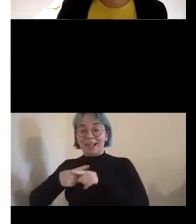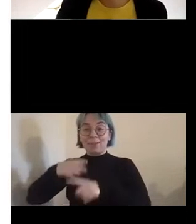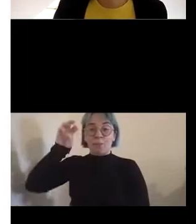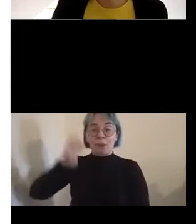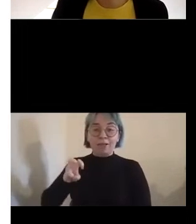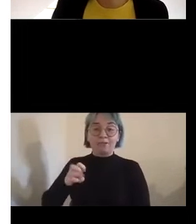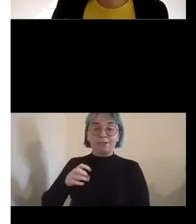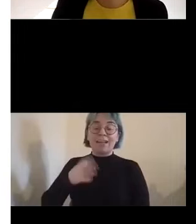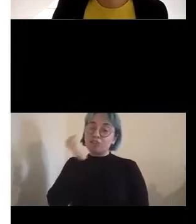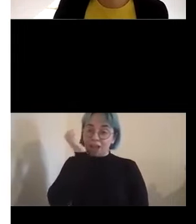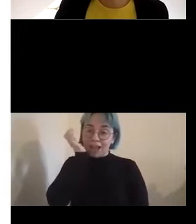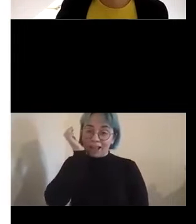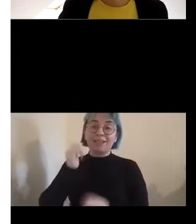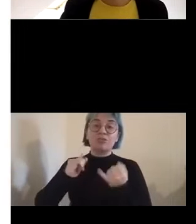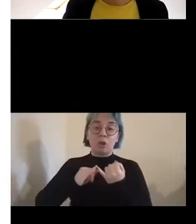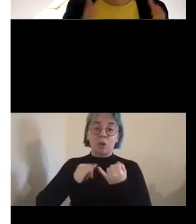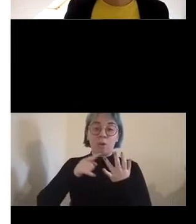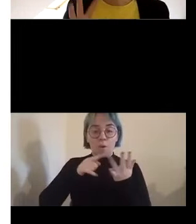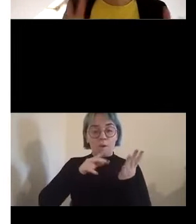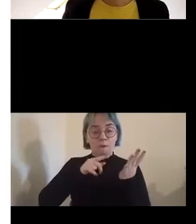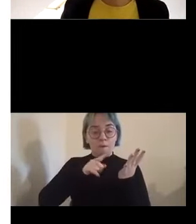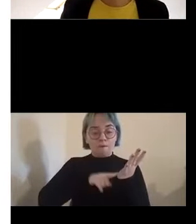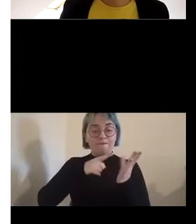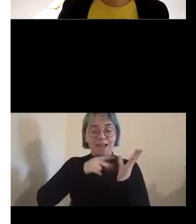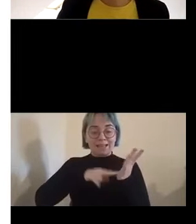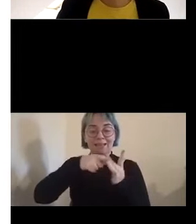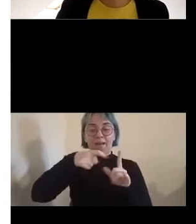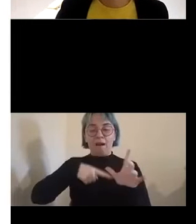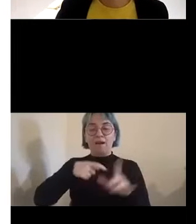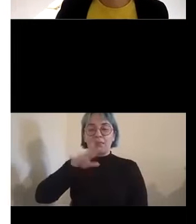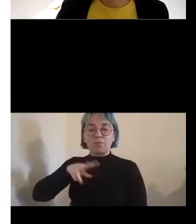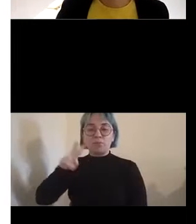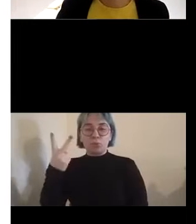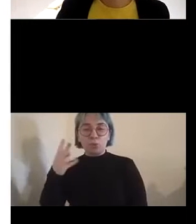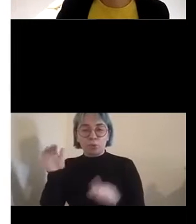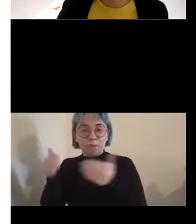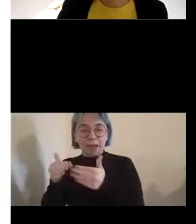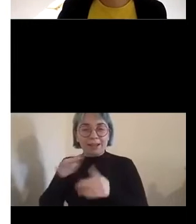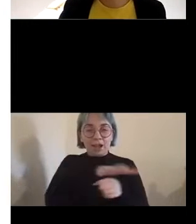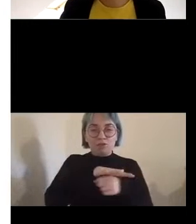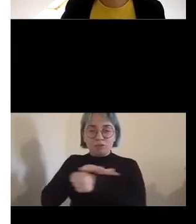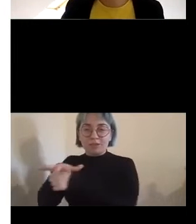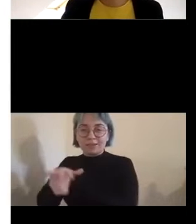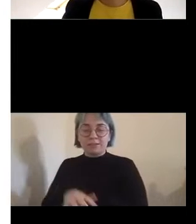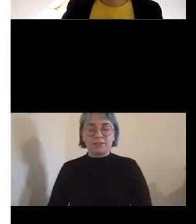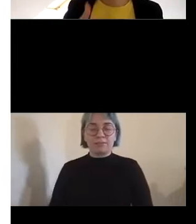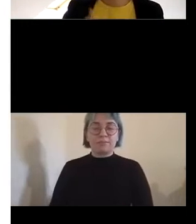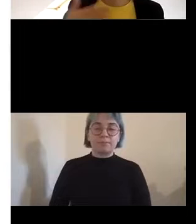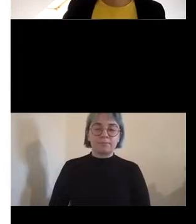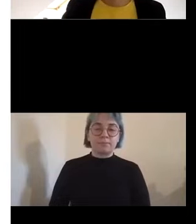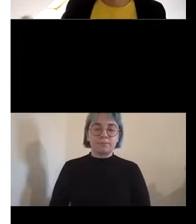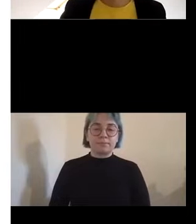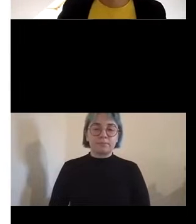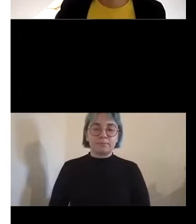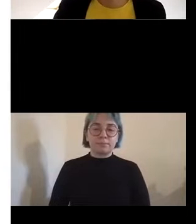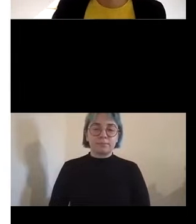in the Czech Republic and Slovakia. That's the kind of two main focus countries of this pilot project, where we then also did